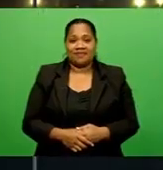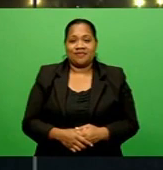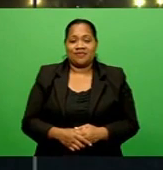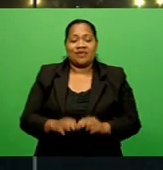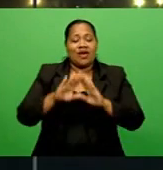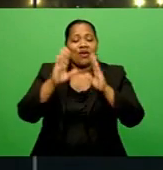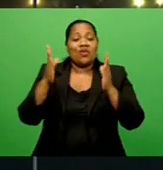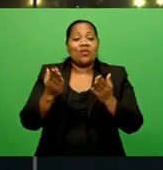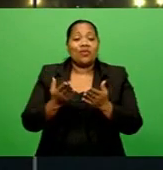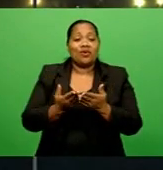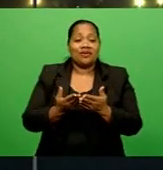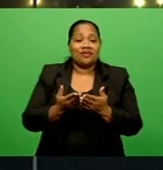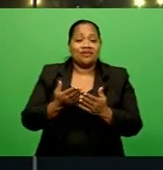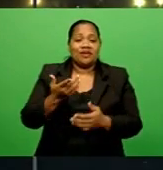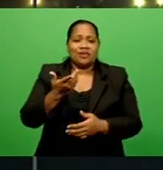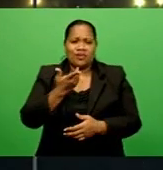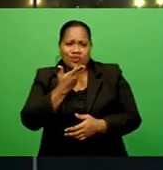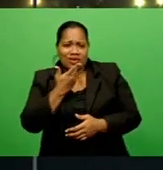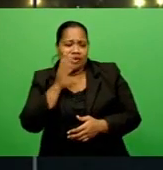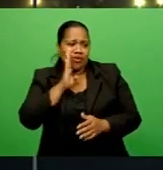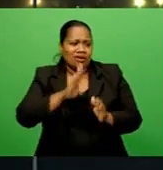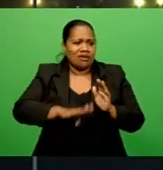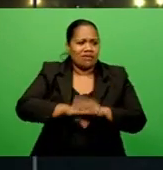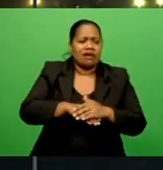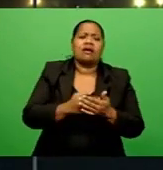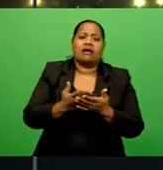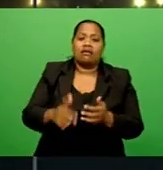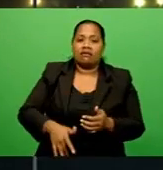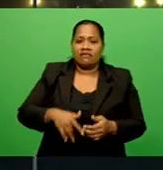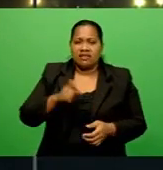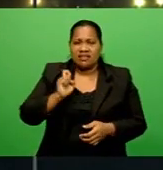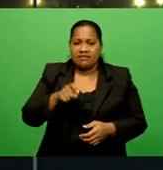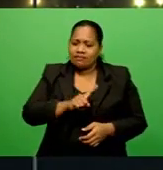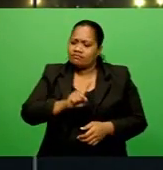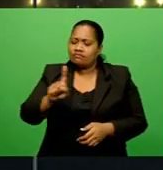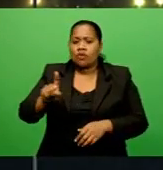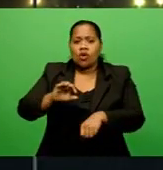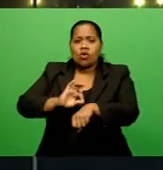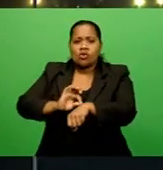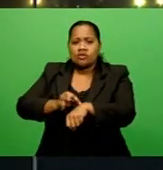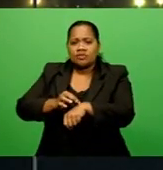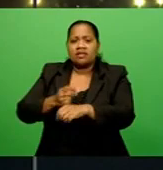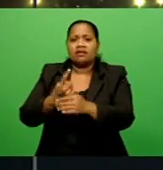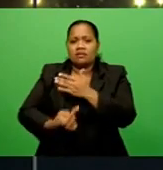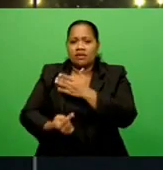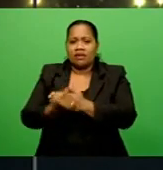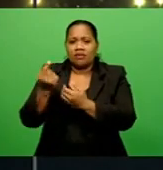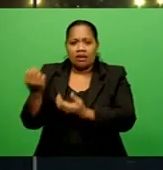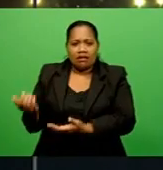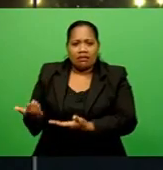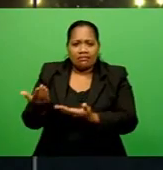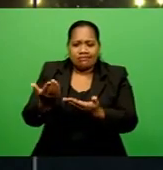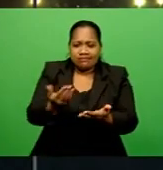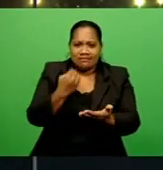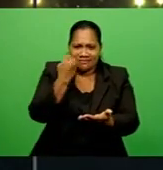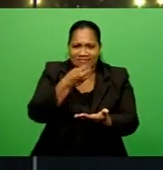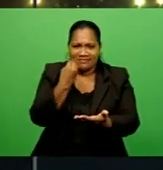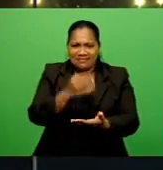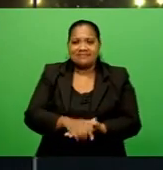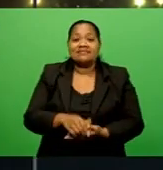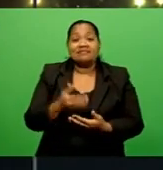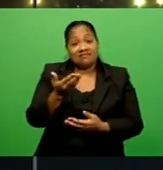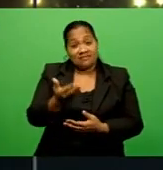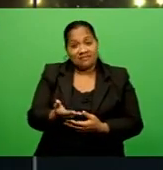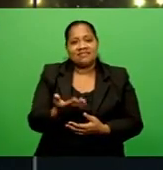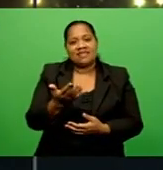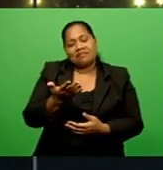In the world of the weird and the wonderful, how would you feel if you were admitted to a hospital and got served cannabis cuisine? Well, for that, you